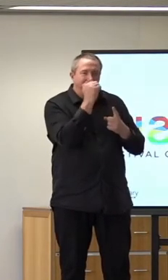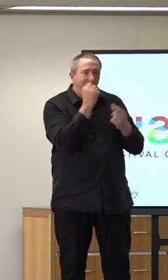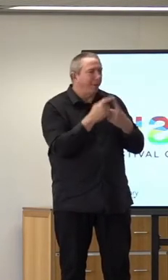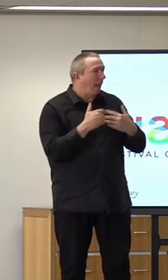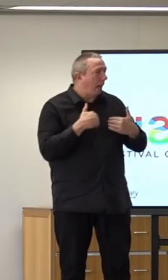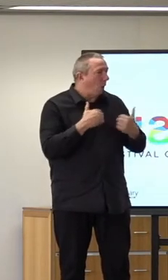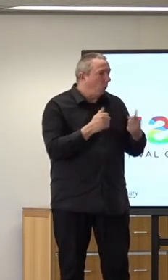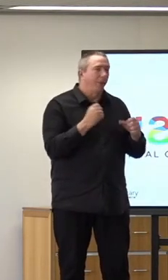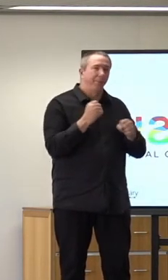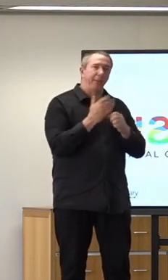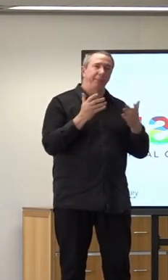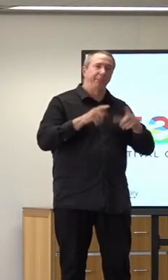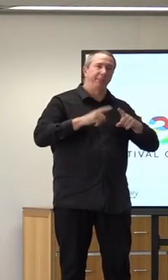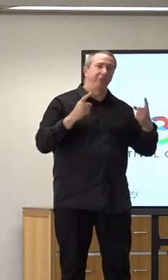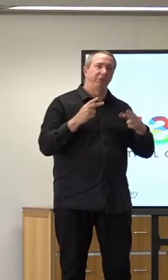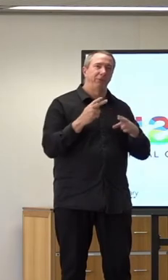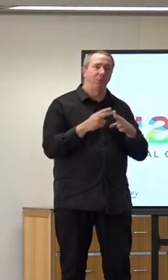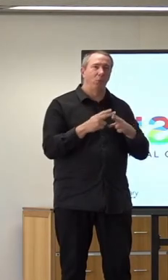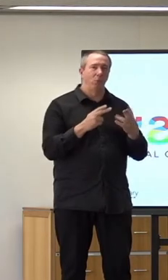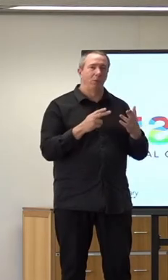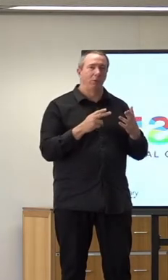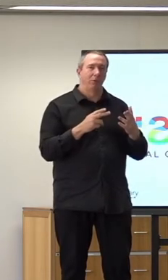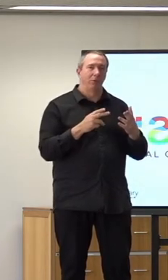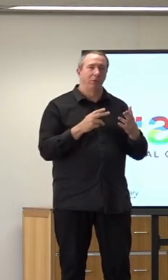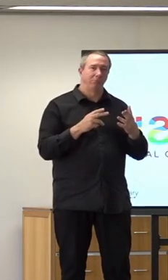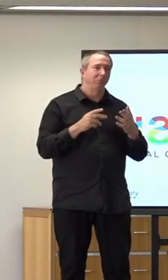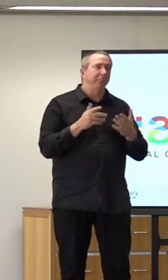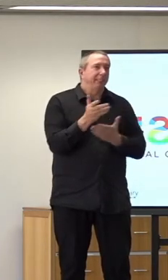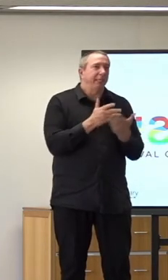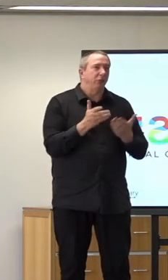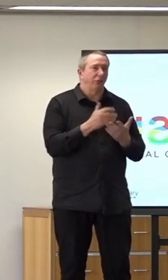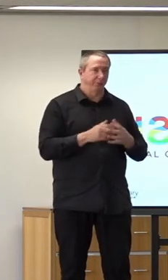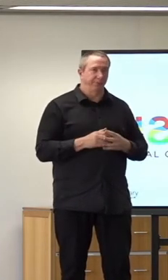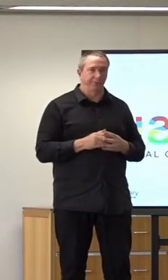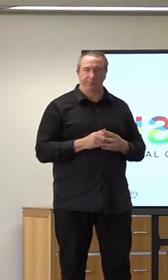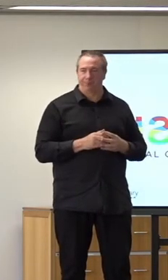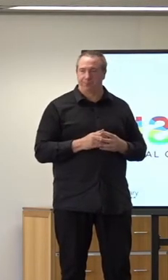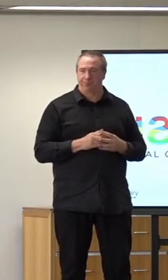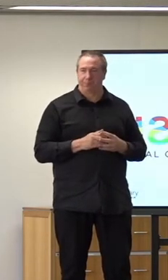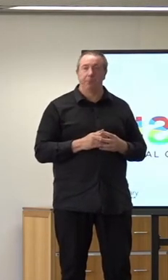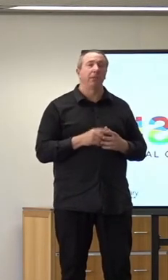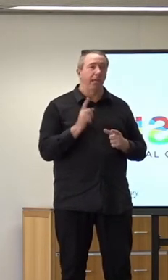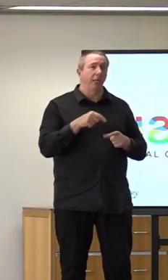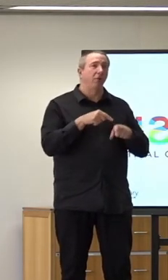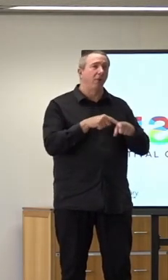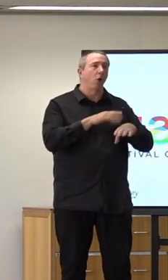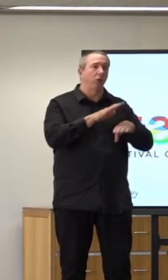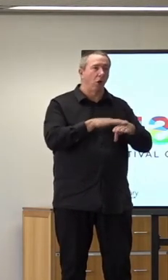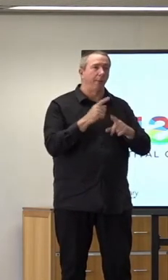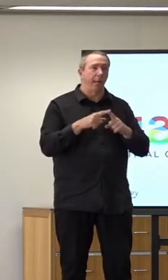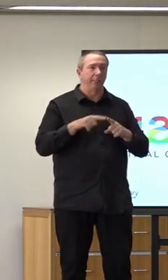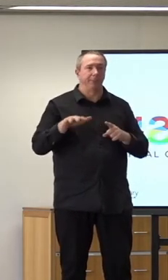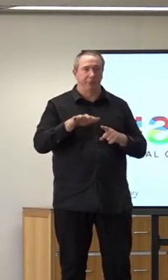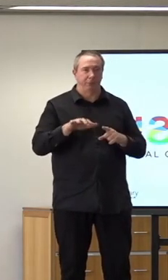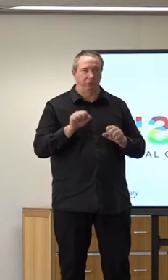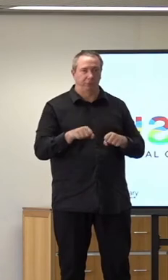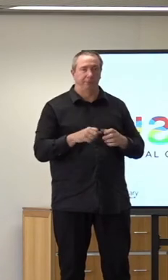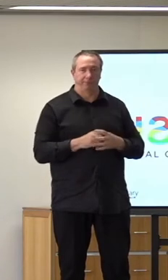makes such a difference to the, to the, to the kind of tone of the discussion. It's again time and space making it, yeah.